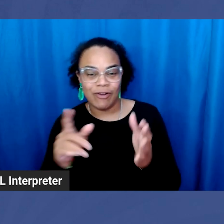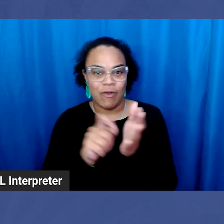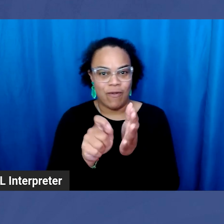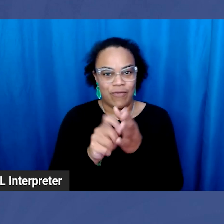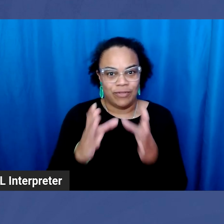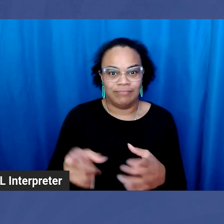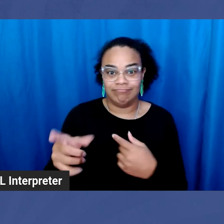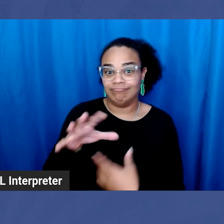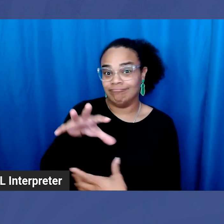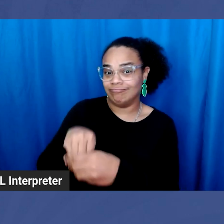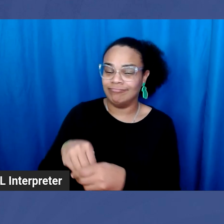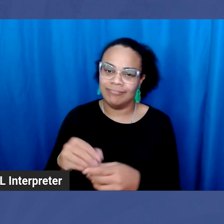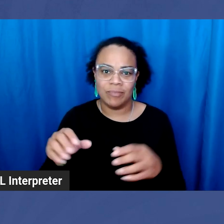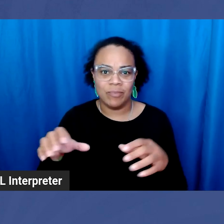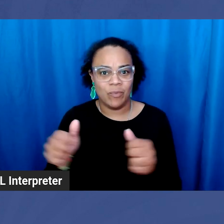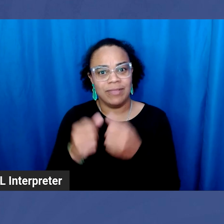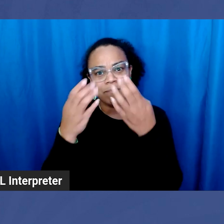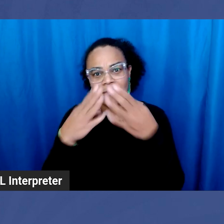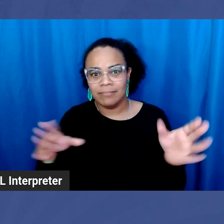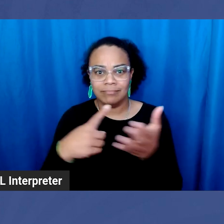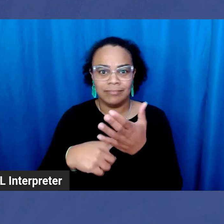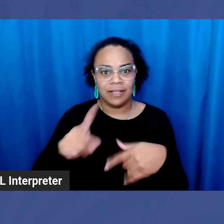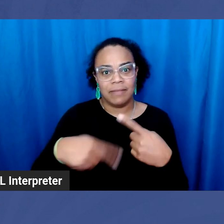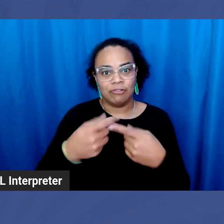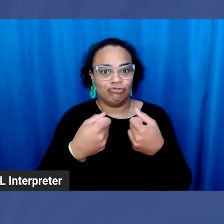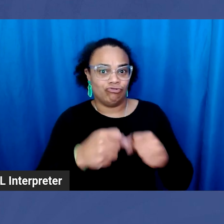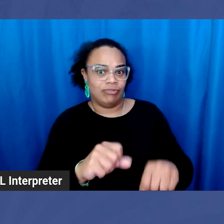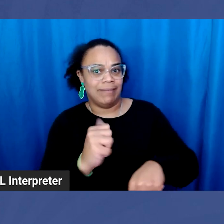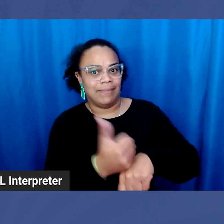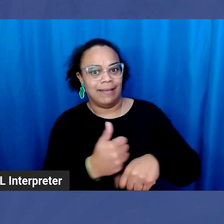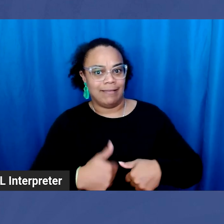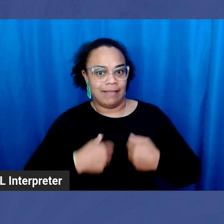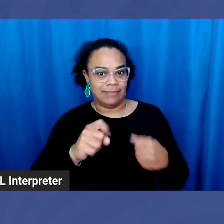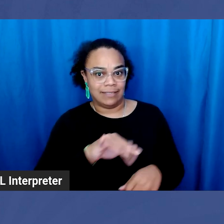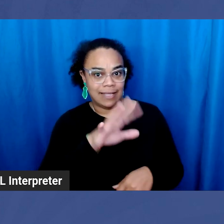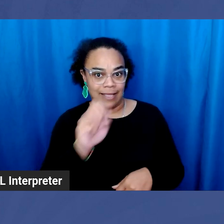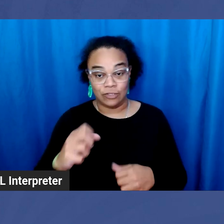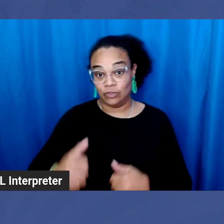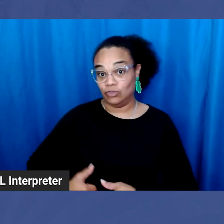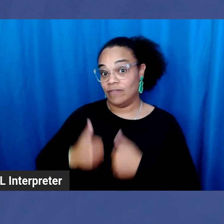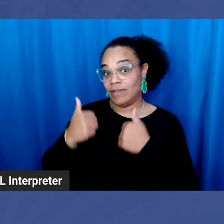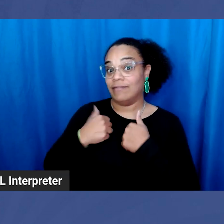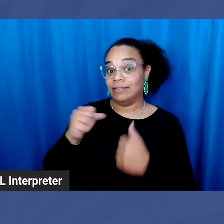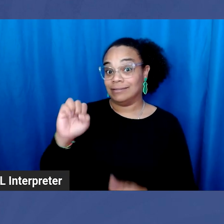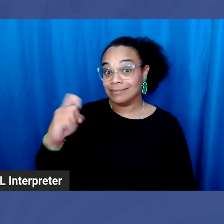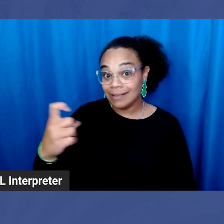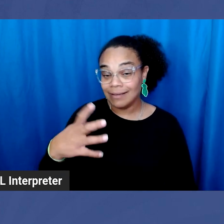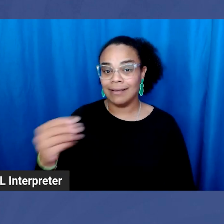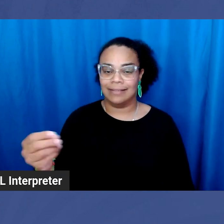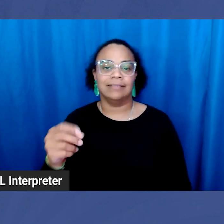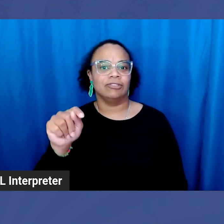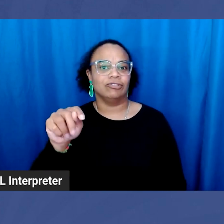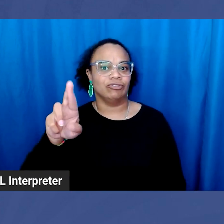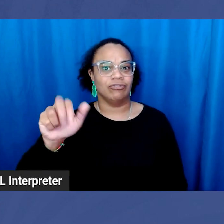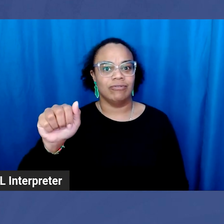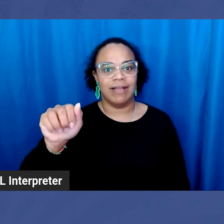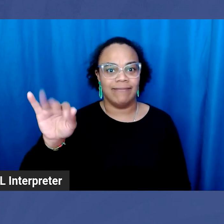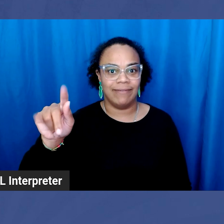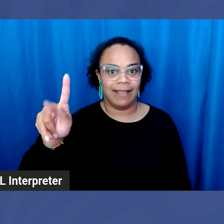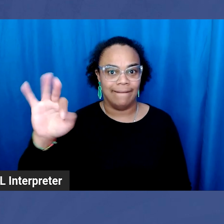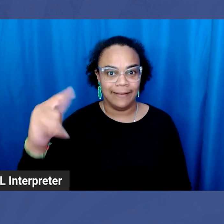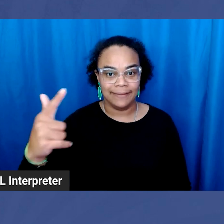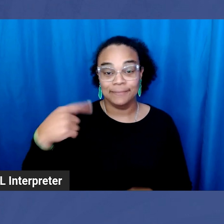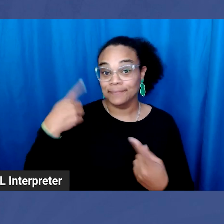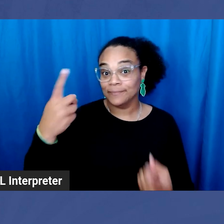been active in public discussions on street-based lifestyles, survival sex, and trafficking since 2003. We're thankful to